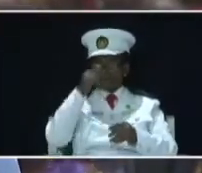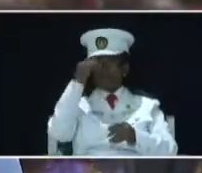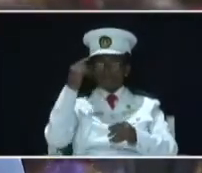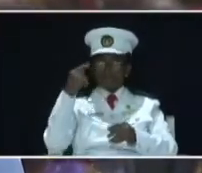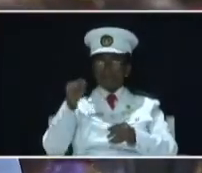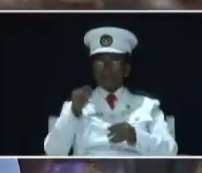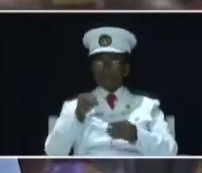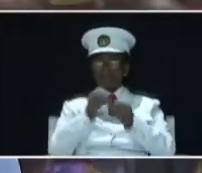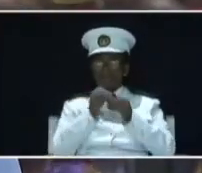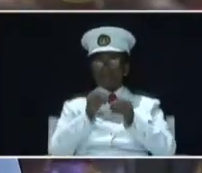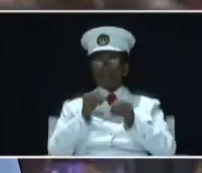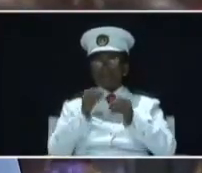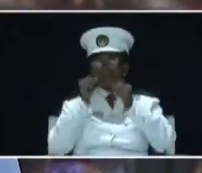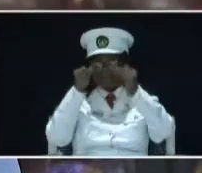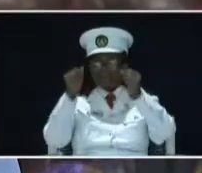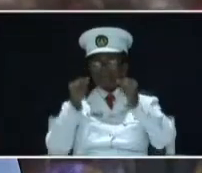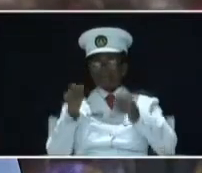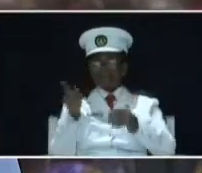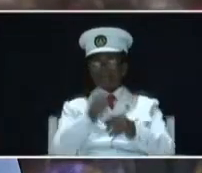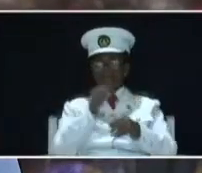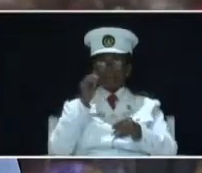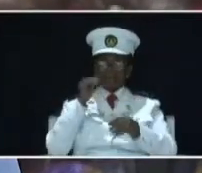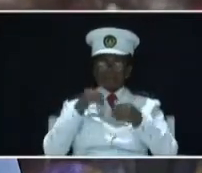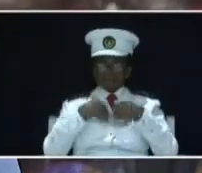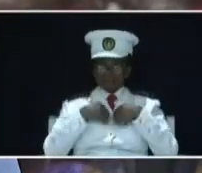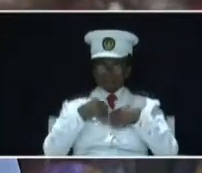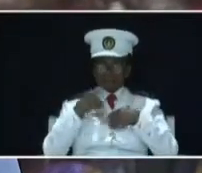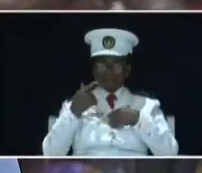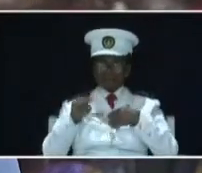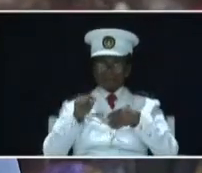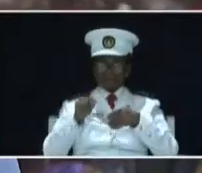the more provocations you are likely to have from the devil.